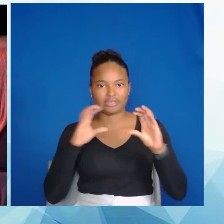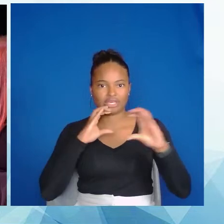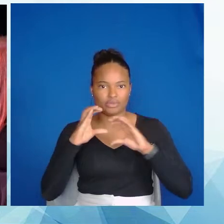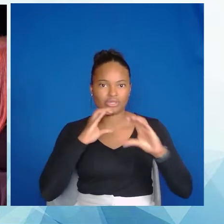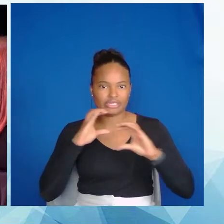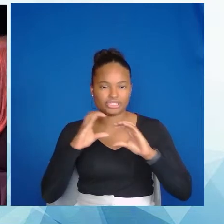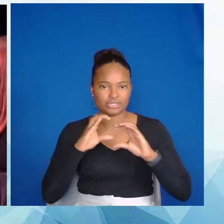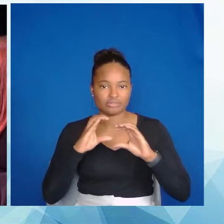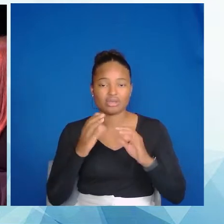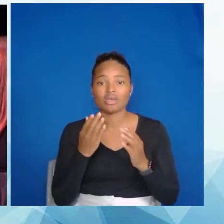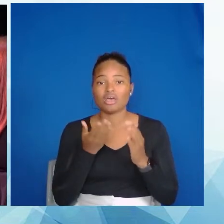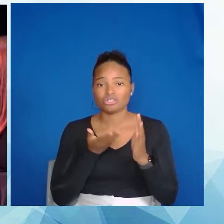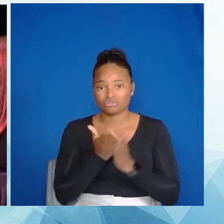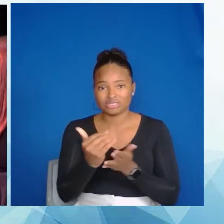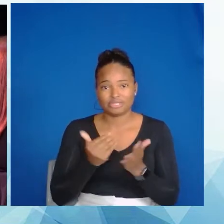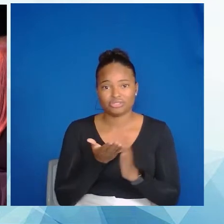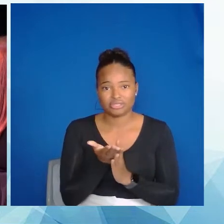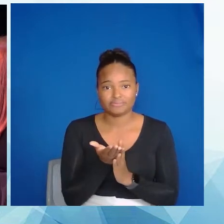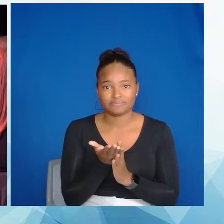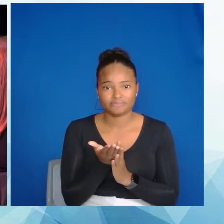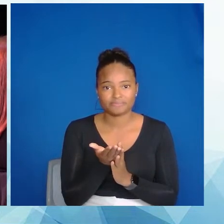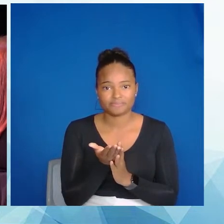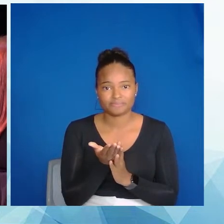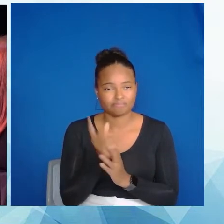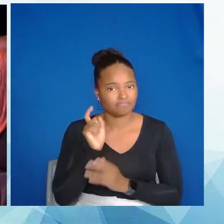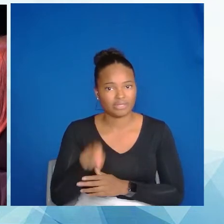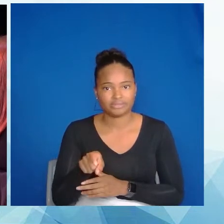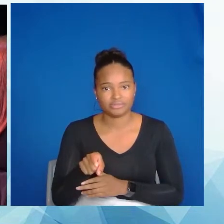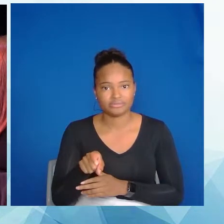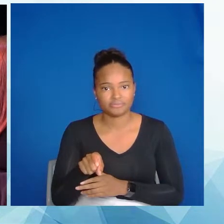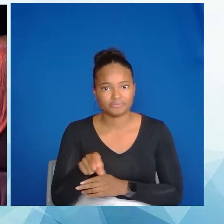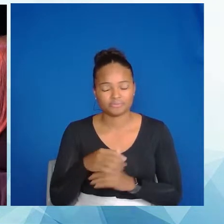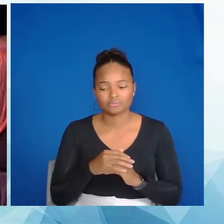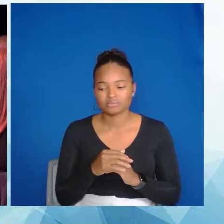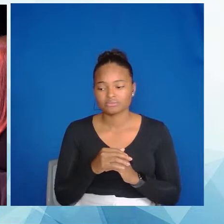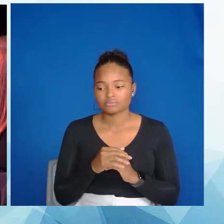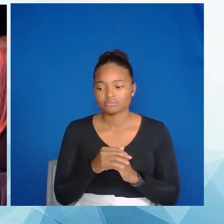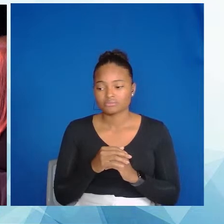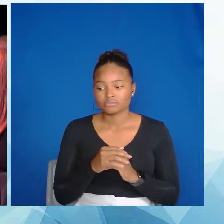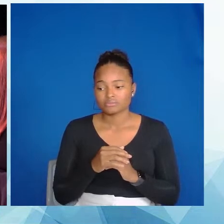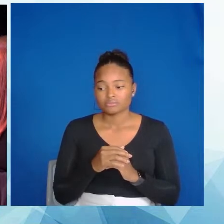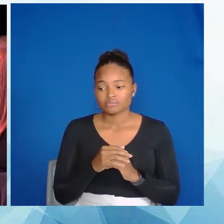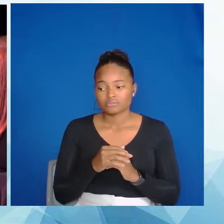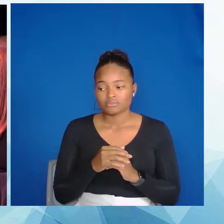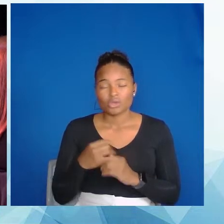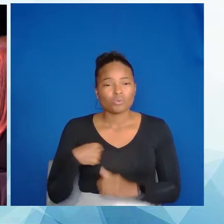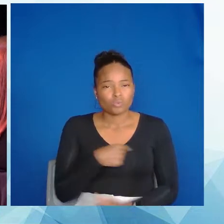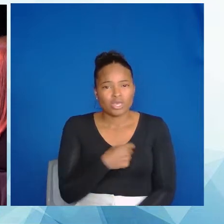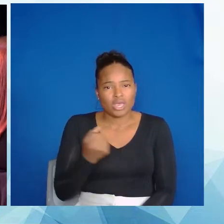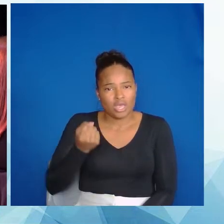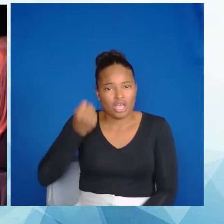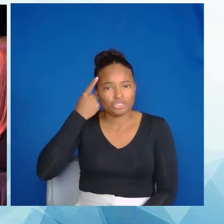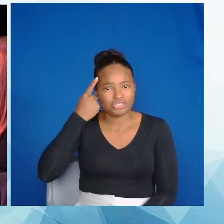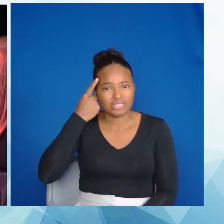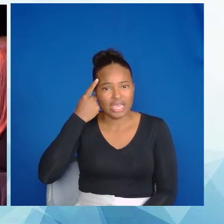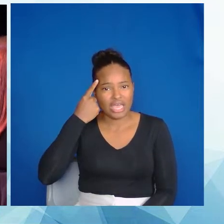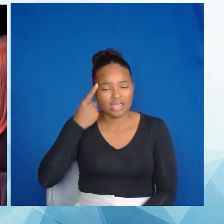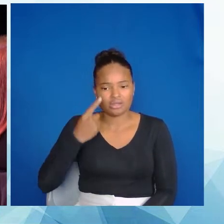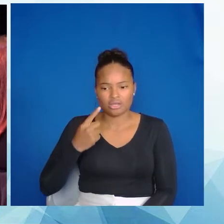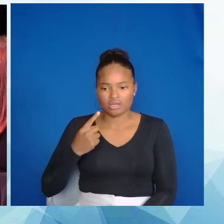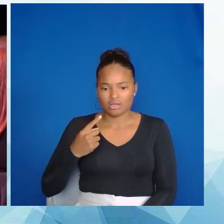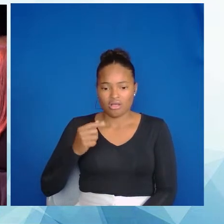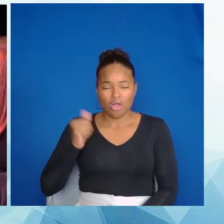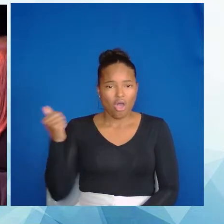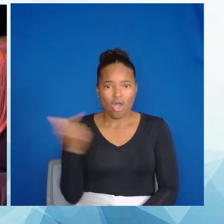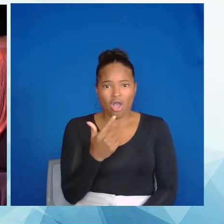and transparency. We understand that for all of us, that sense of stability